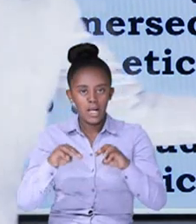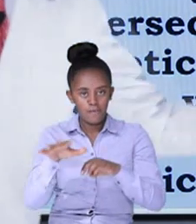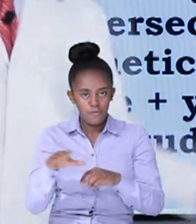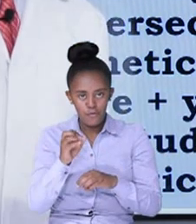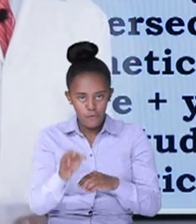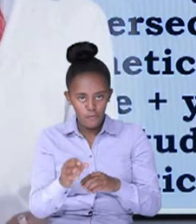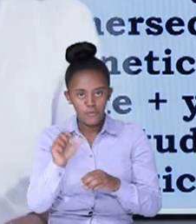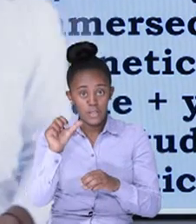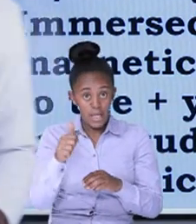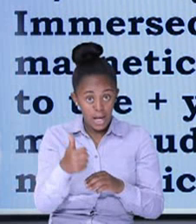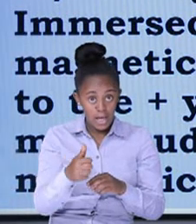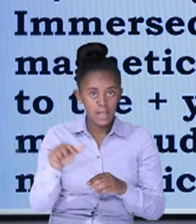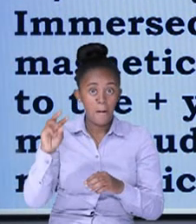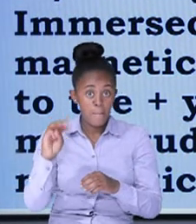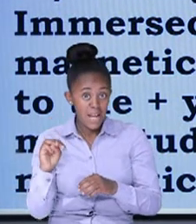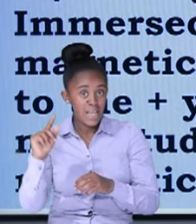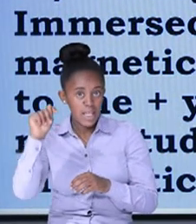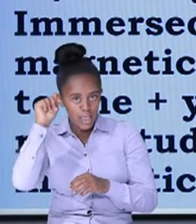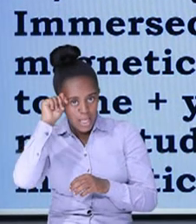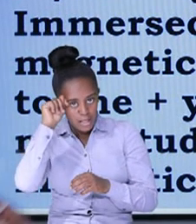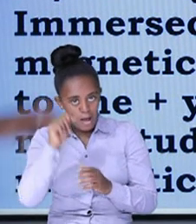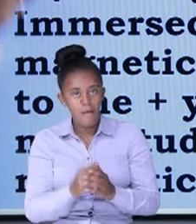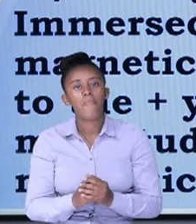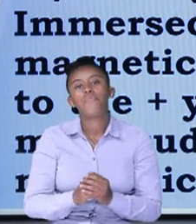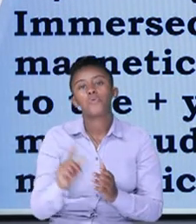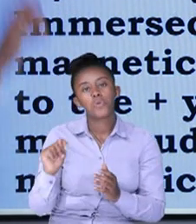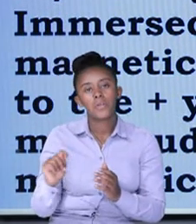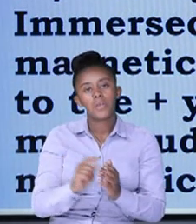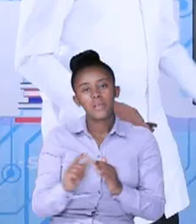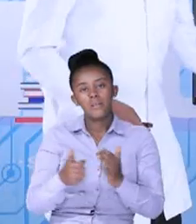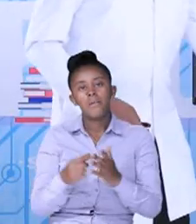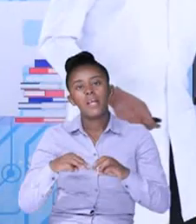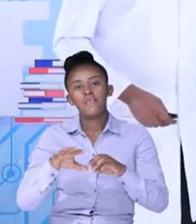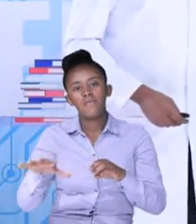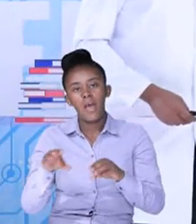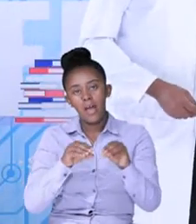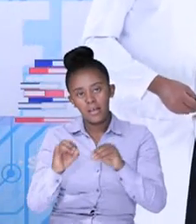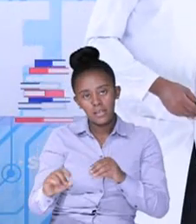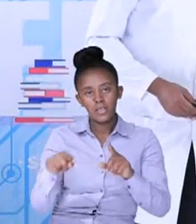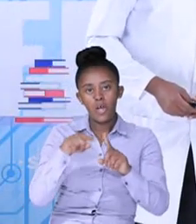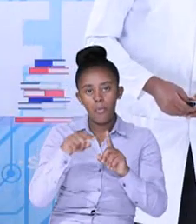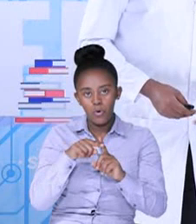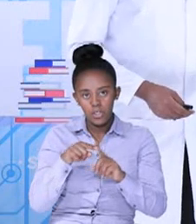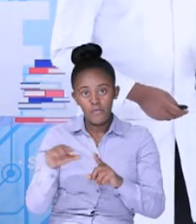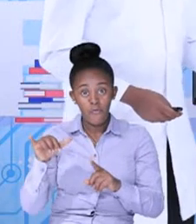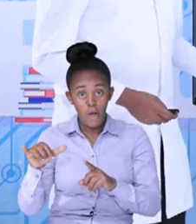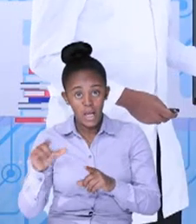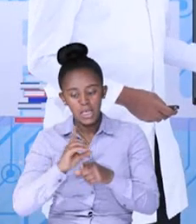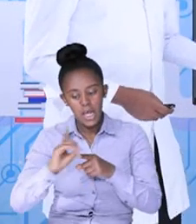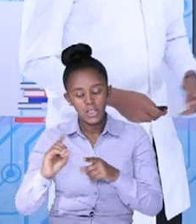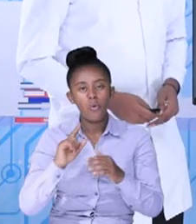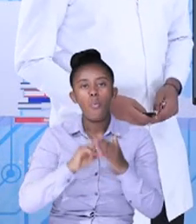of 10 millitesla. And the magnetic field is acting in the positive y direction.